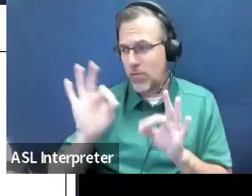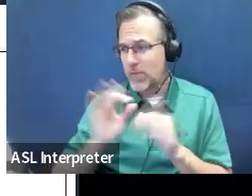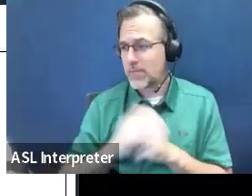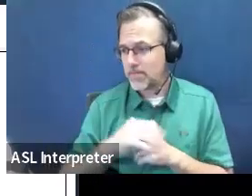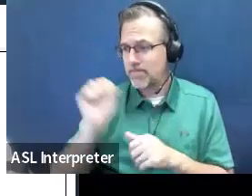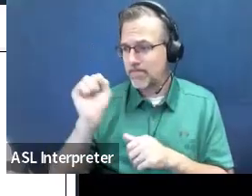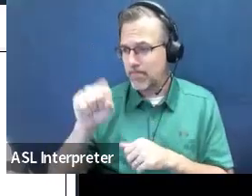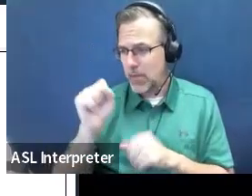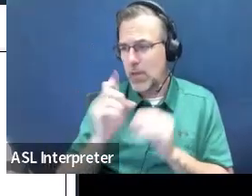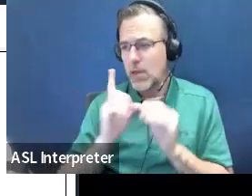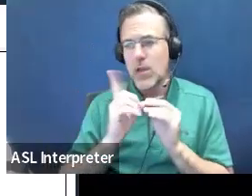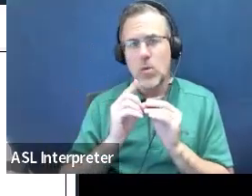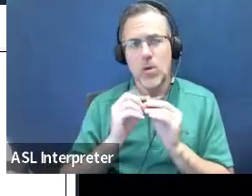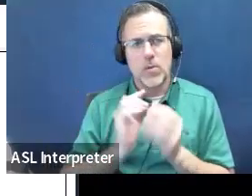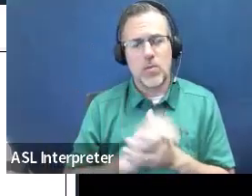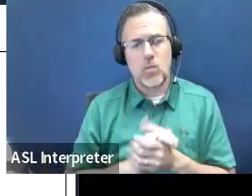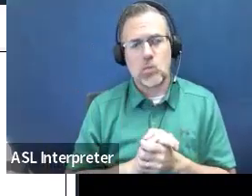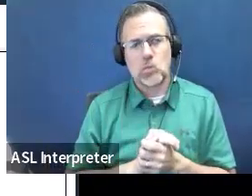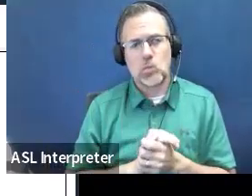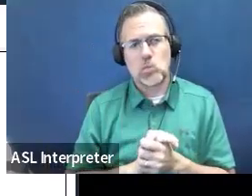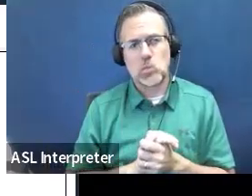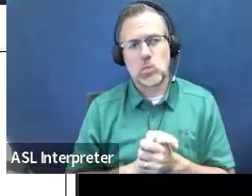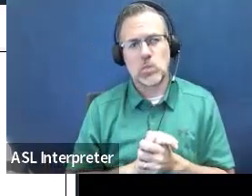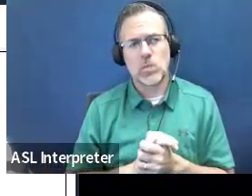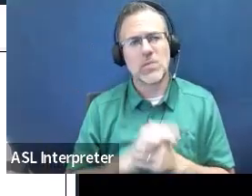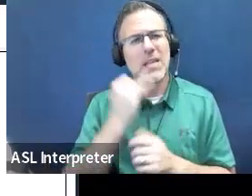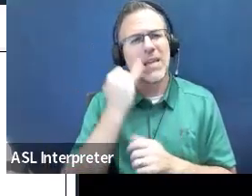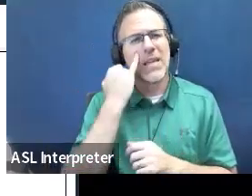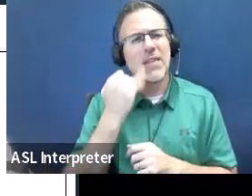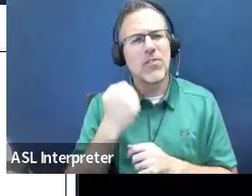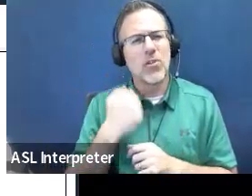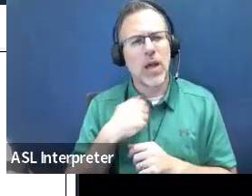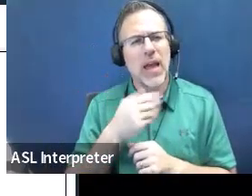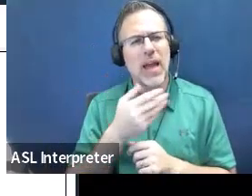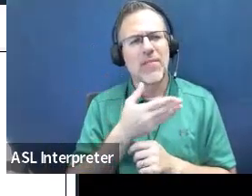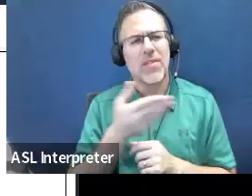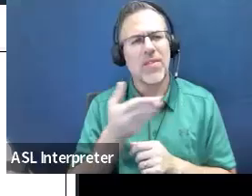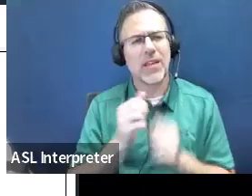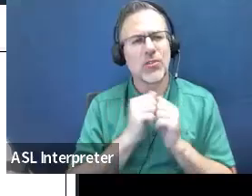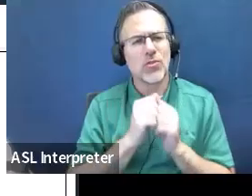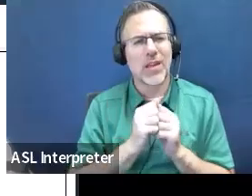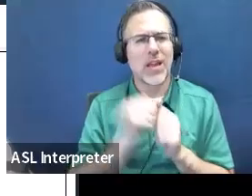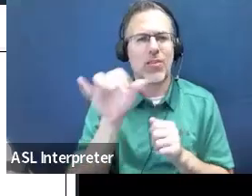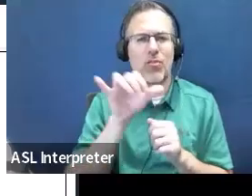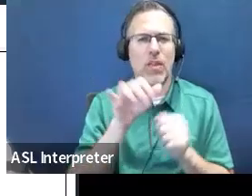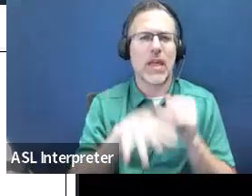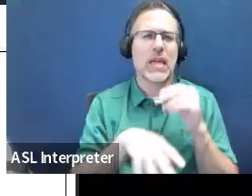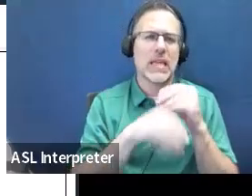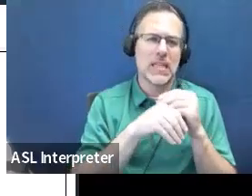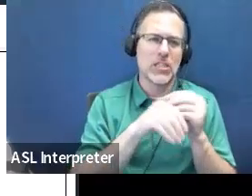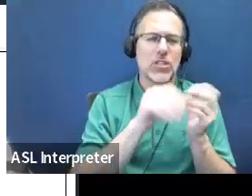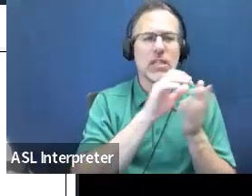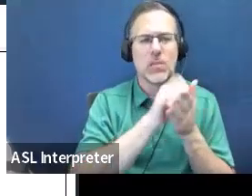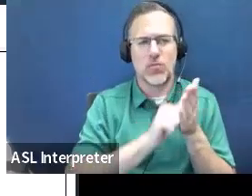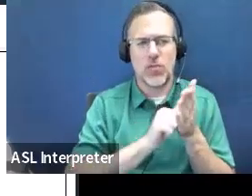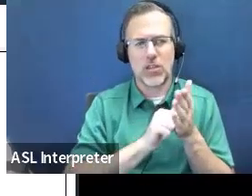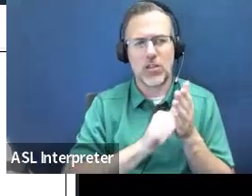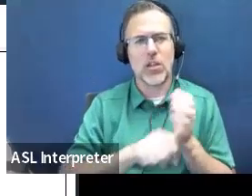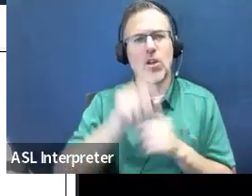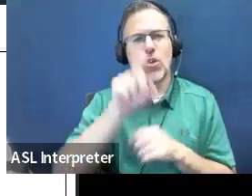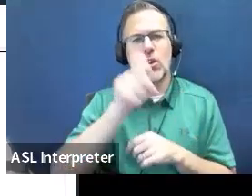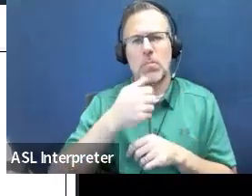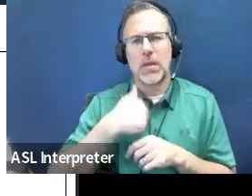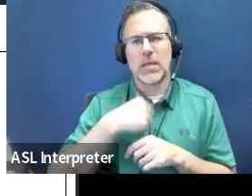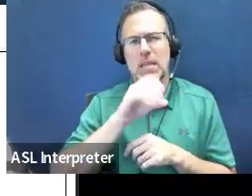Yep, one more. I was told that if you have items together, like addition and subtraction, you need an objective